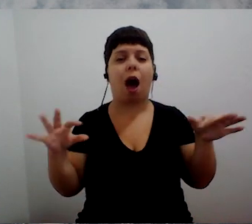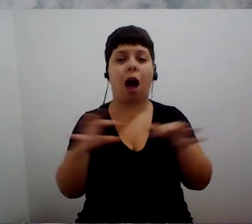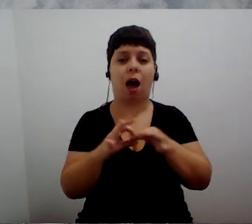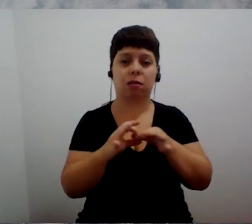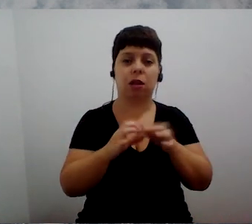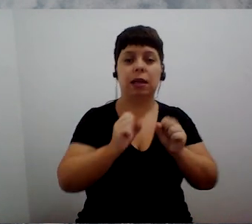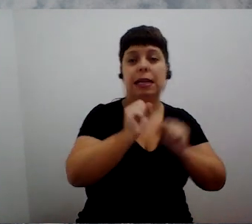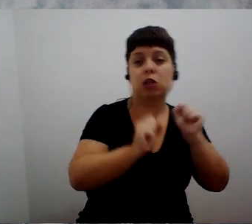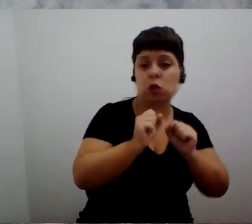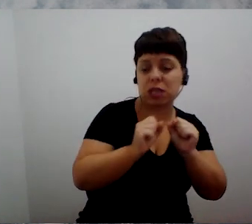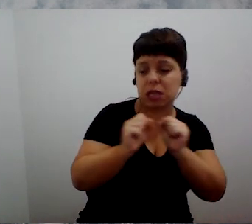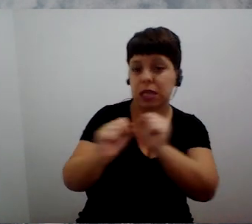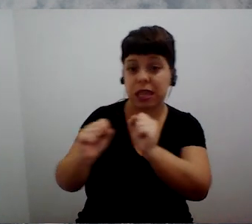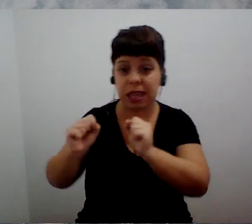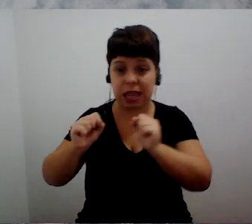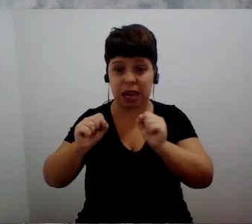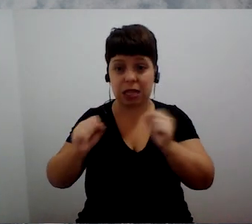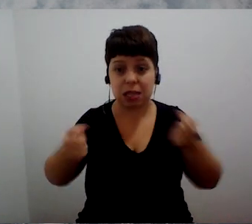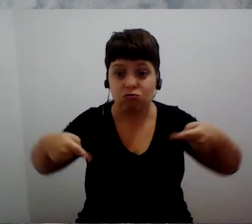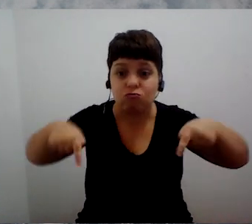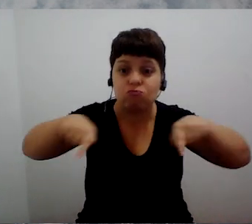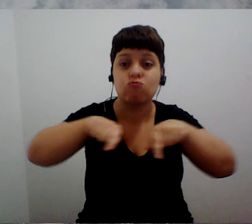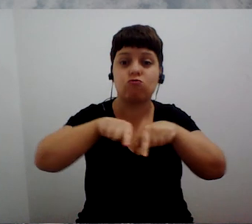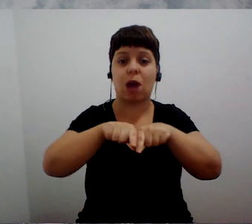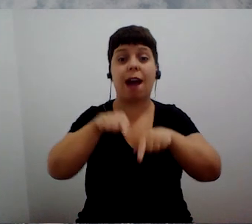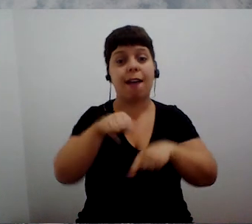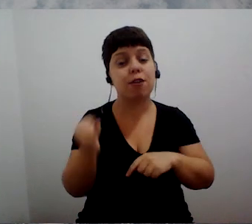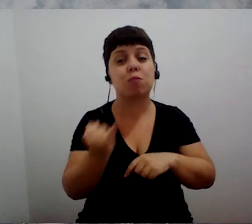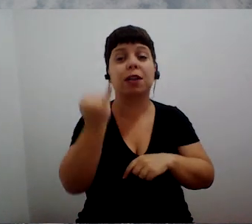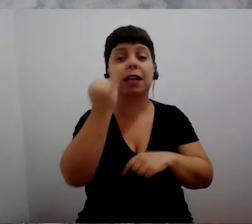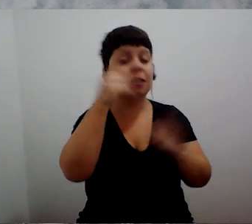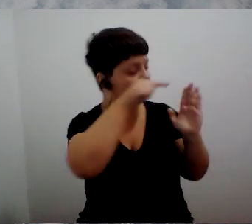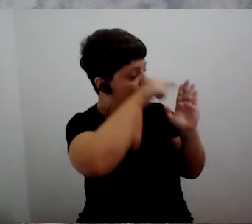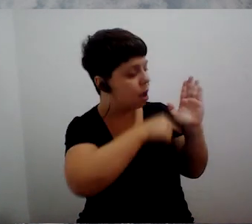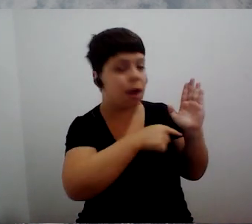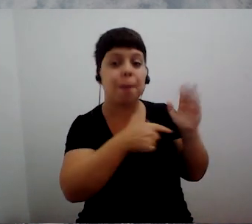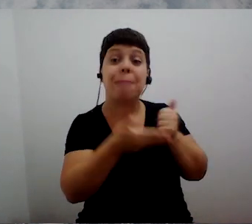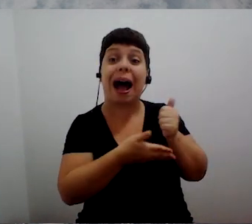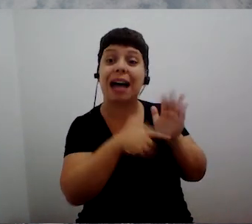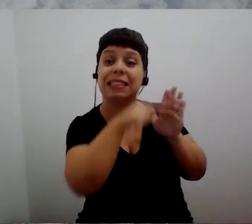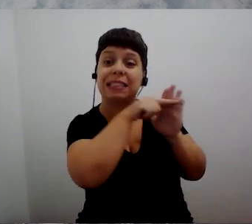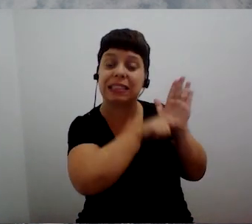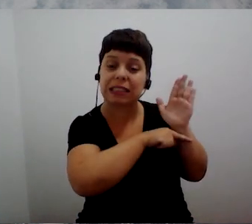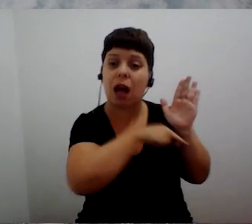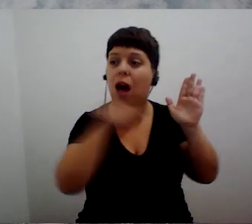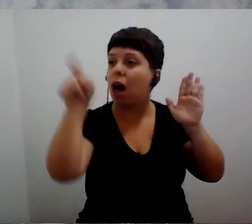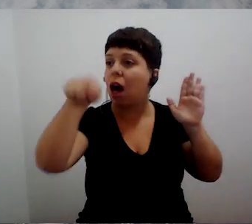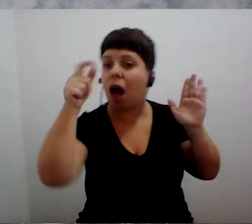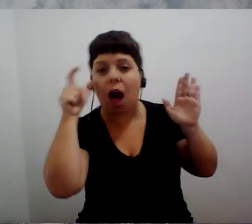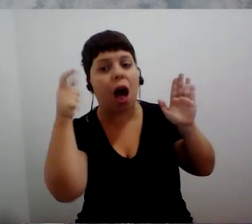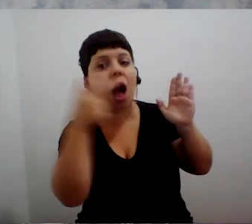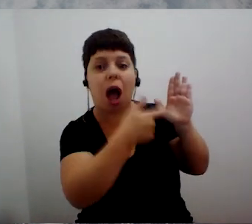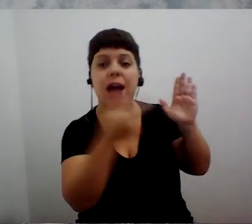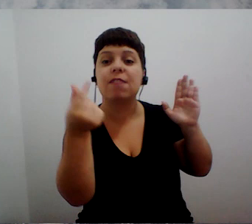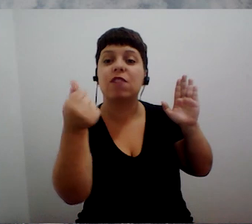ocean industries. And that is important because it creates the framework necessary to attract investments into ocean